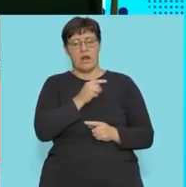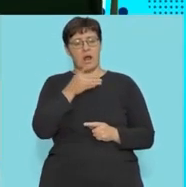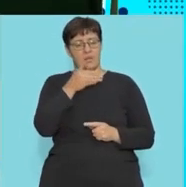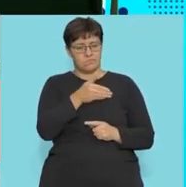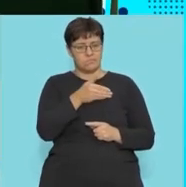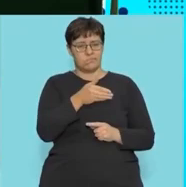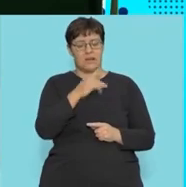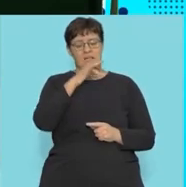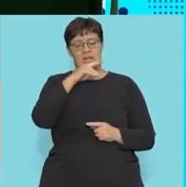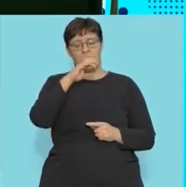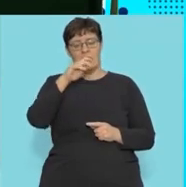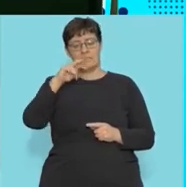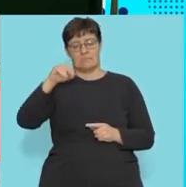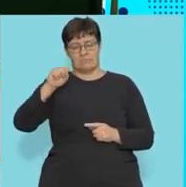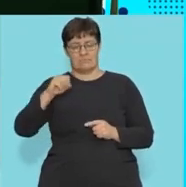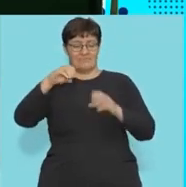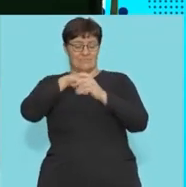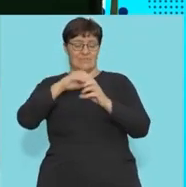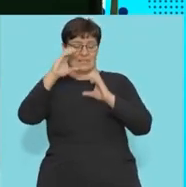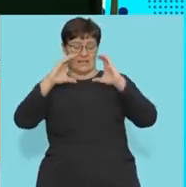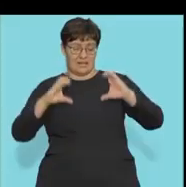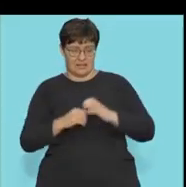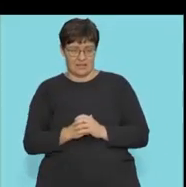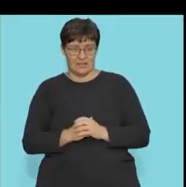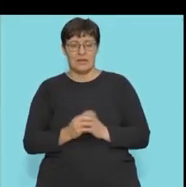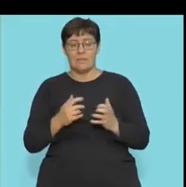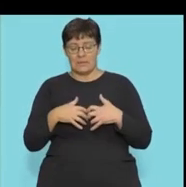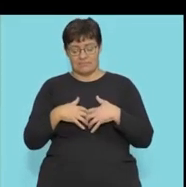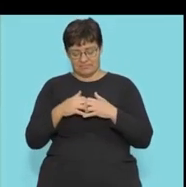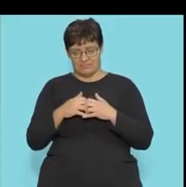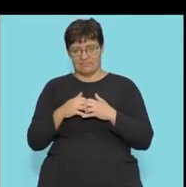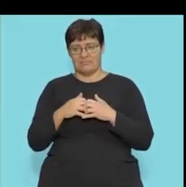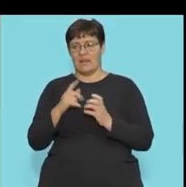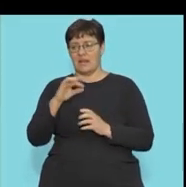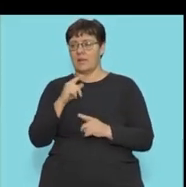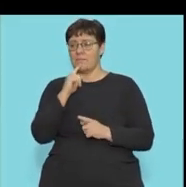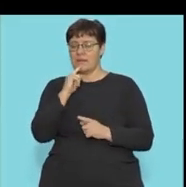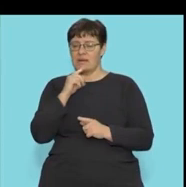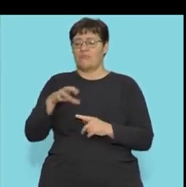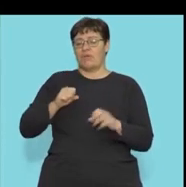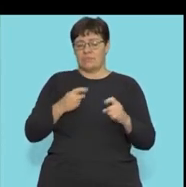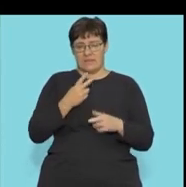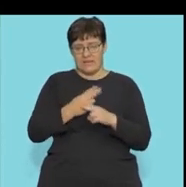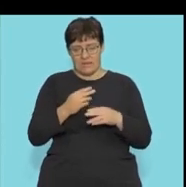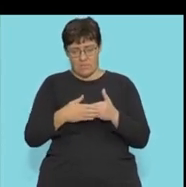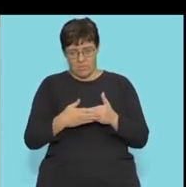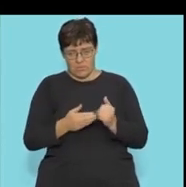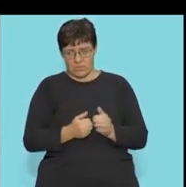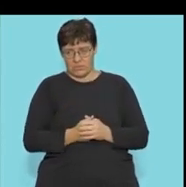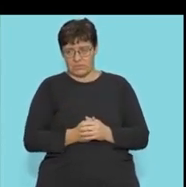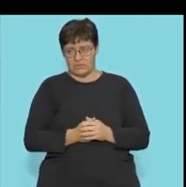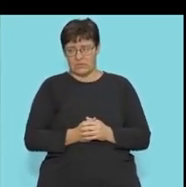up in the cytoplasm of the cell. This results in the accumulation of lactic acid, causing muscle cramps